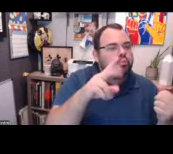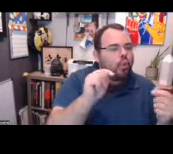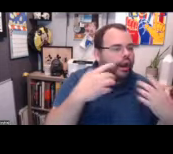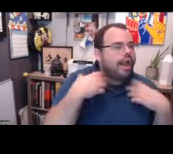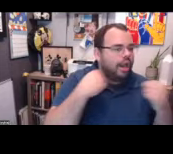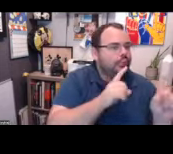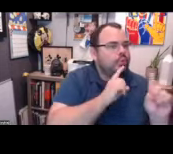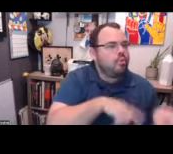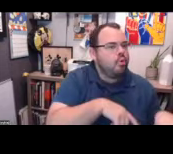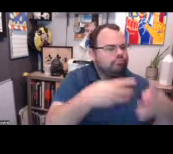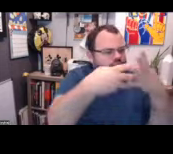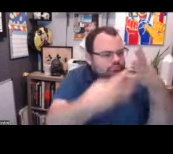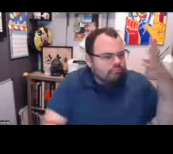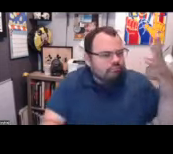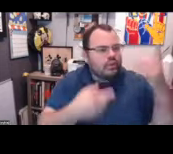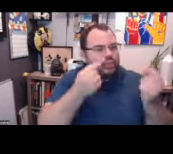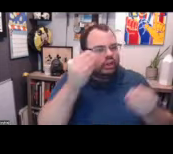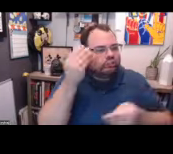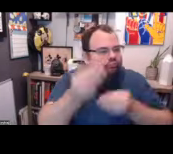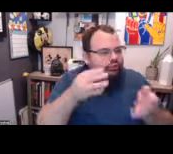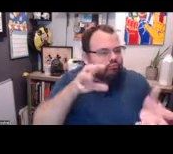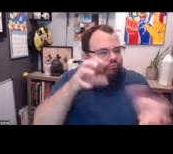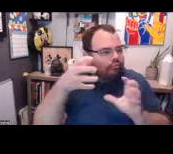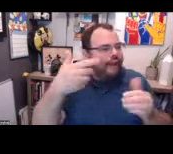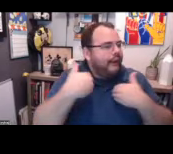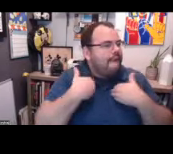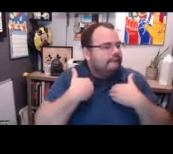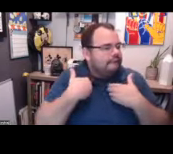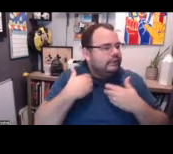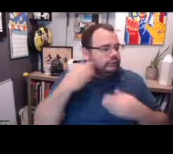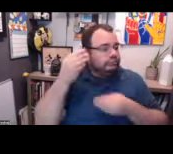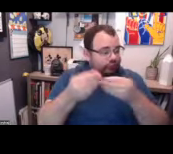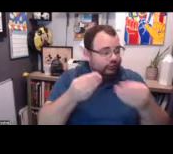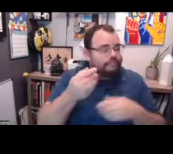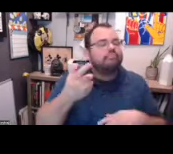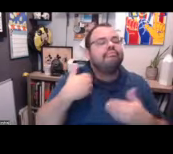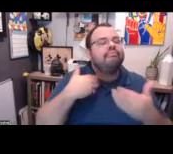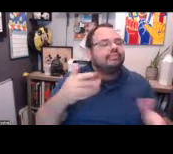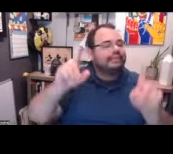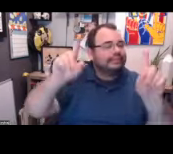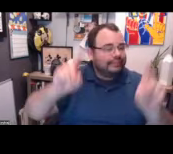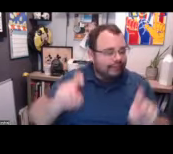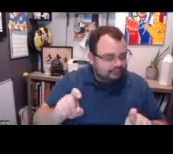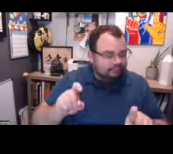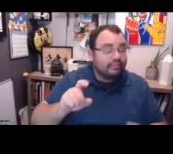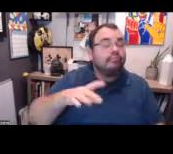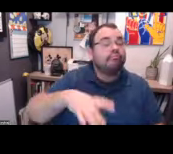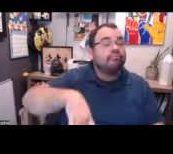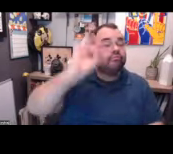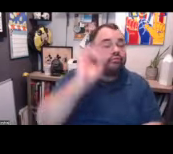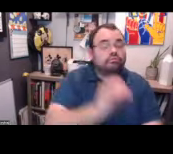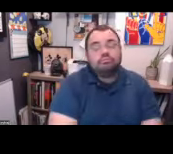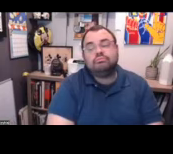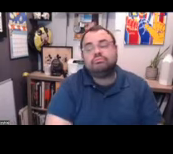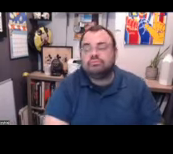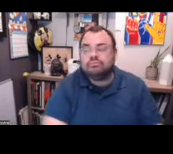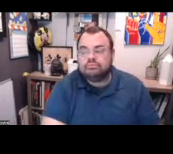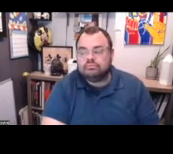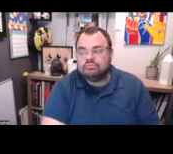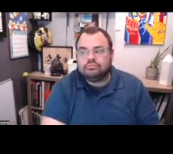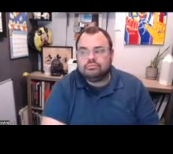if you have any health, issues in your family, if it's something that has happened from generation